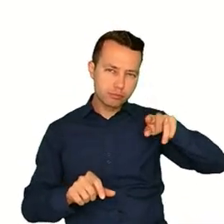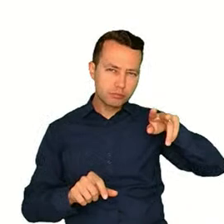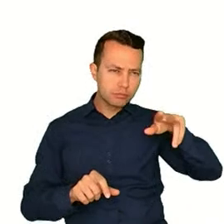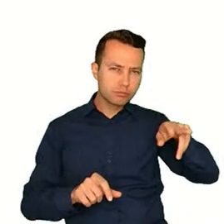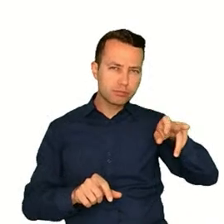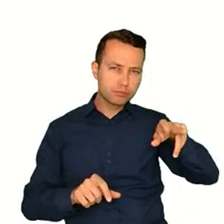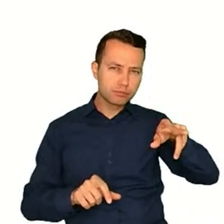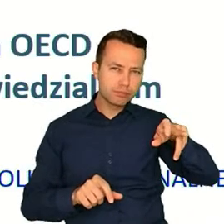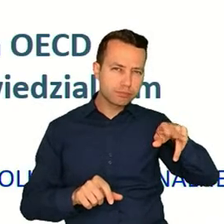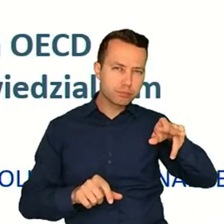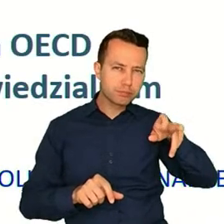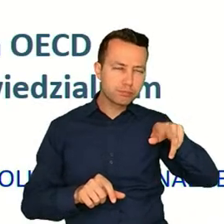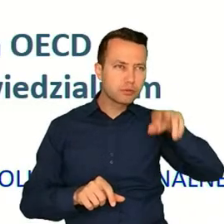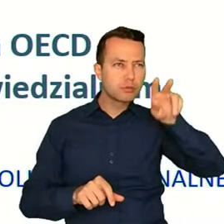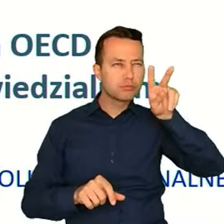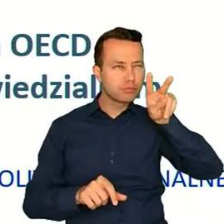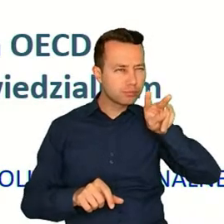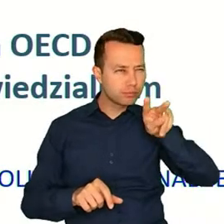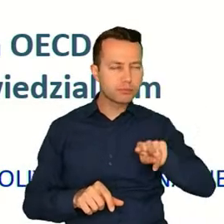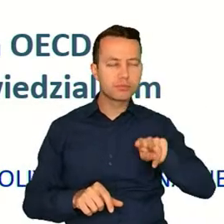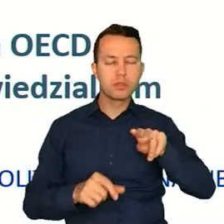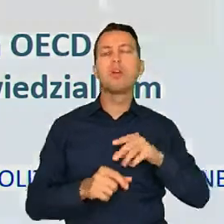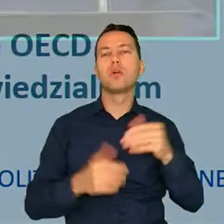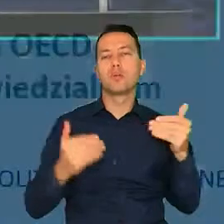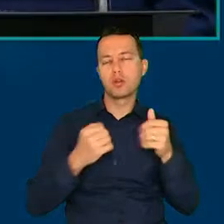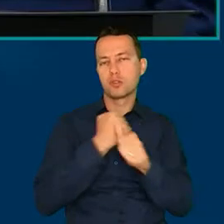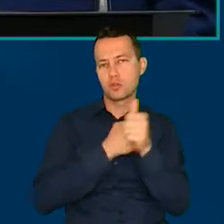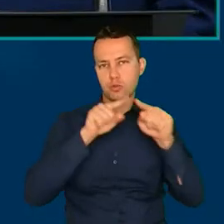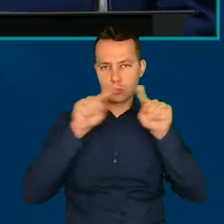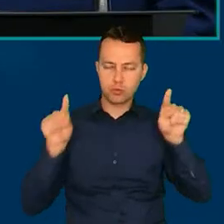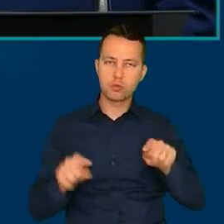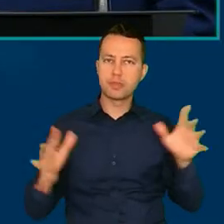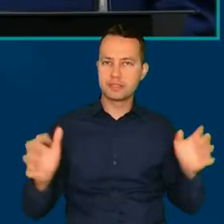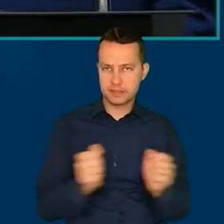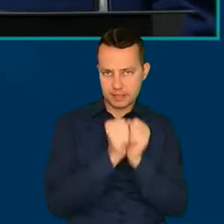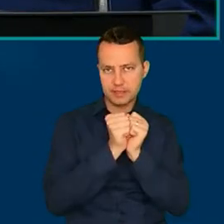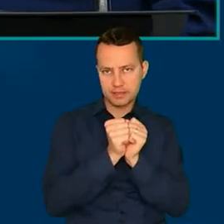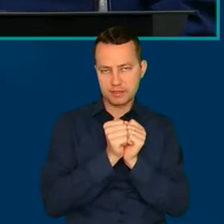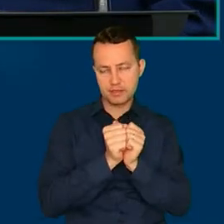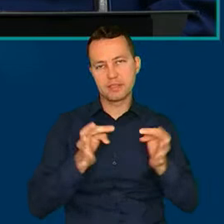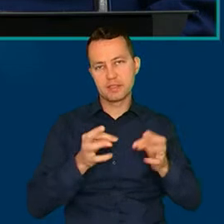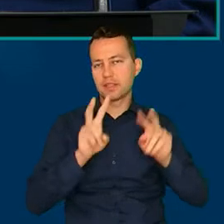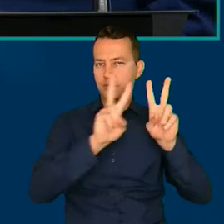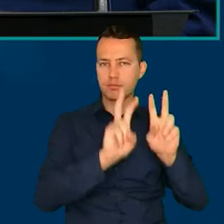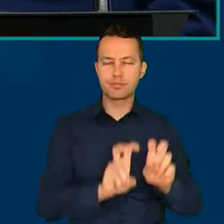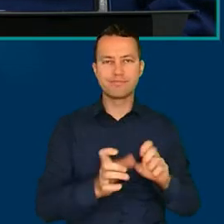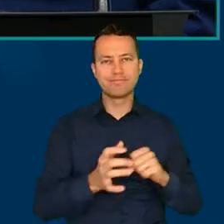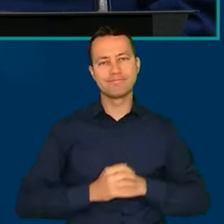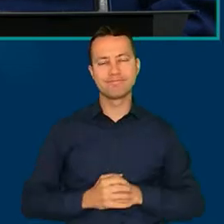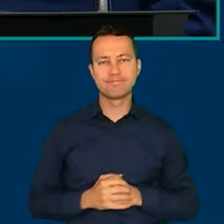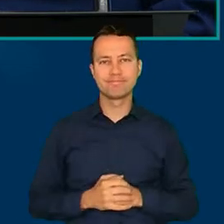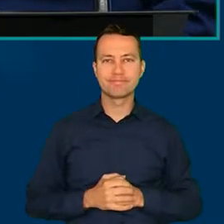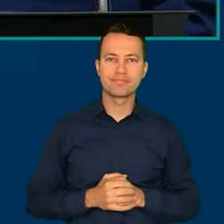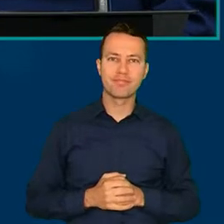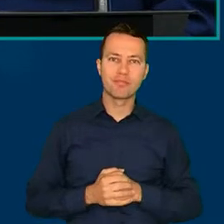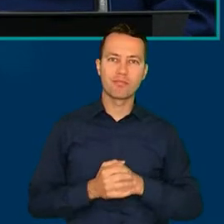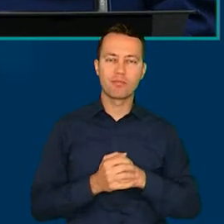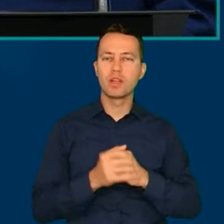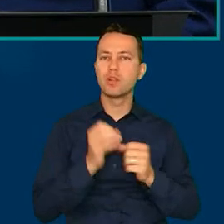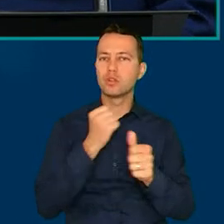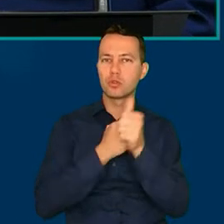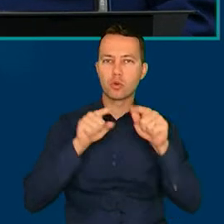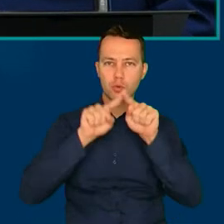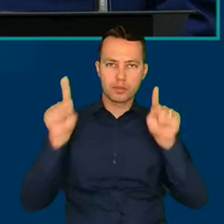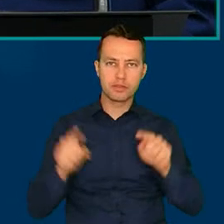contact point, and then the guidance, and then you will actually see the document that can be downloaded. So